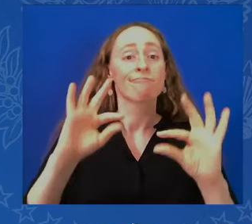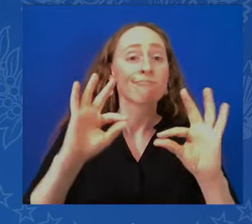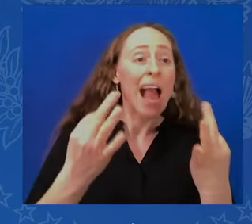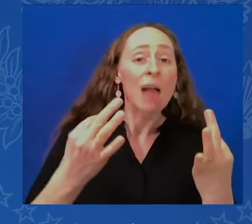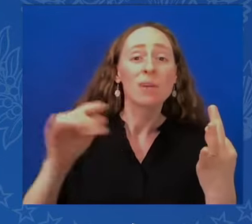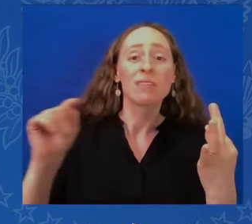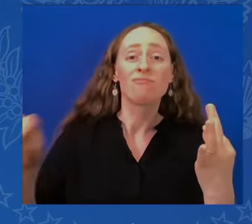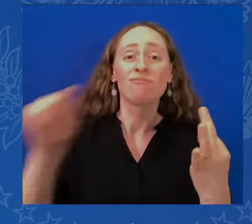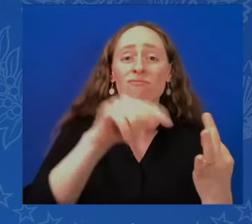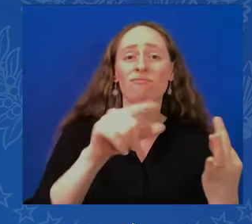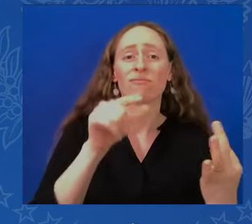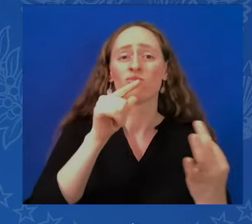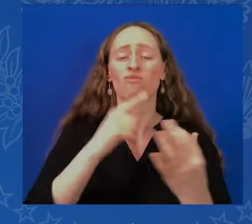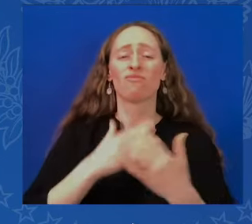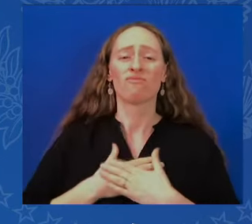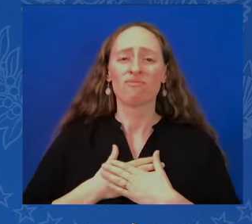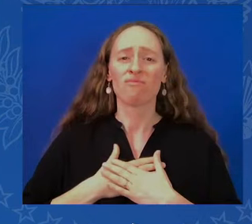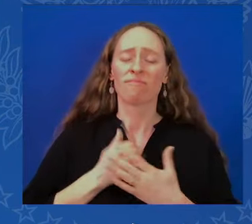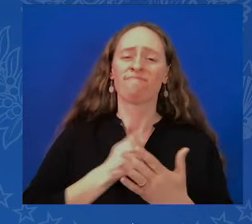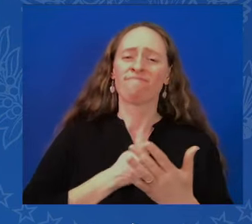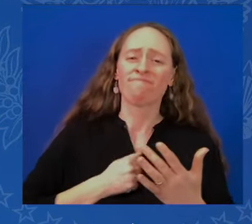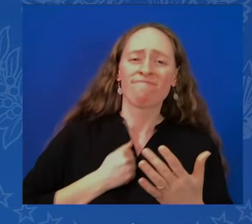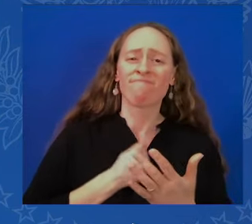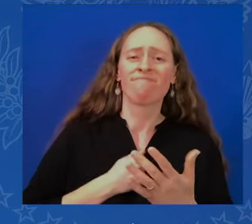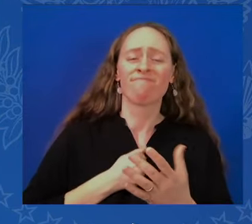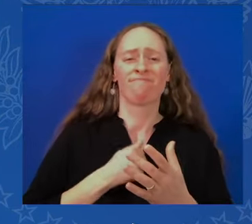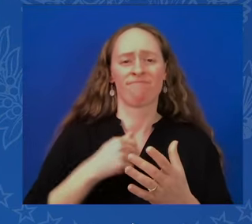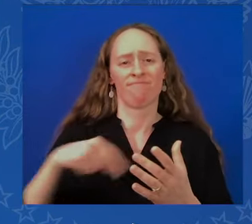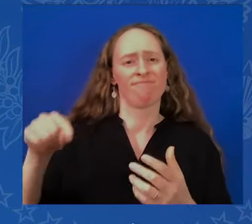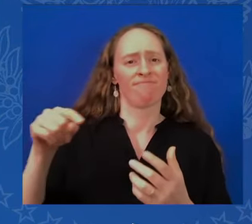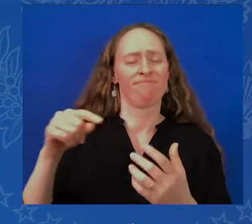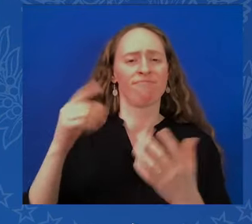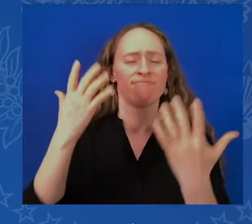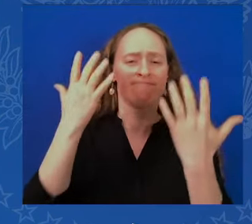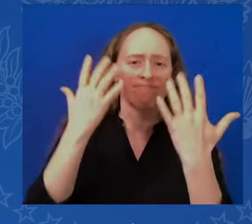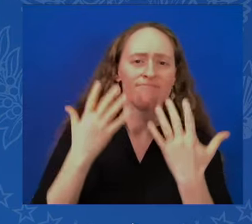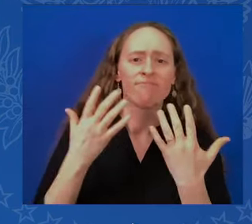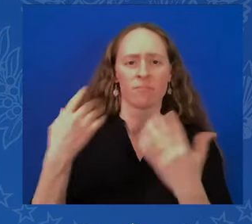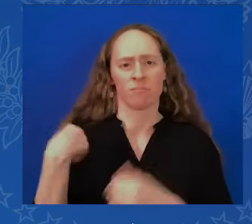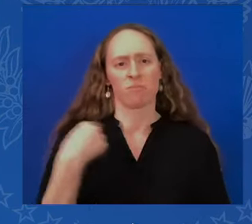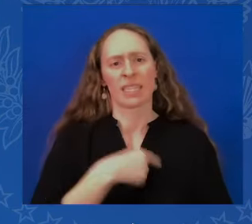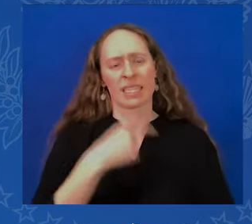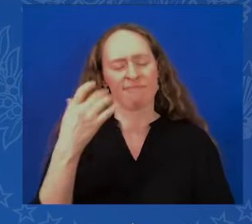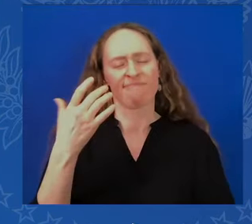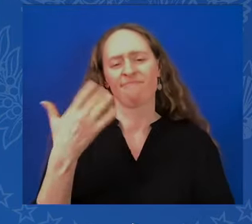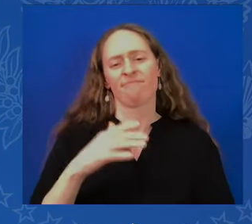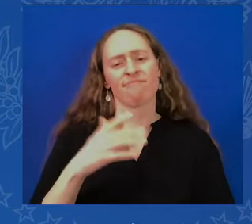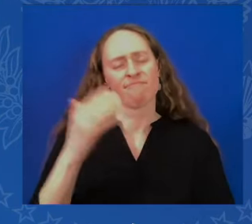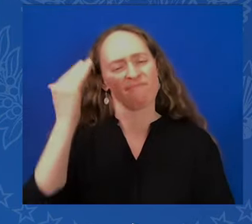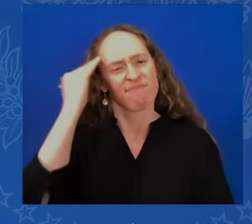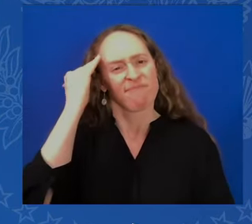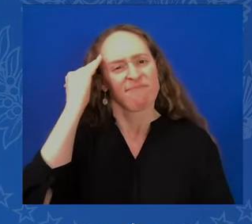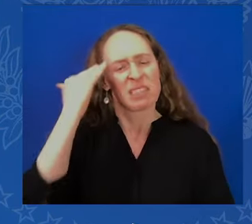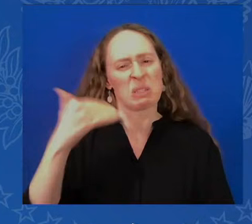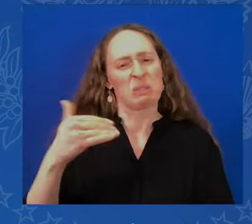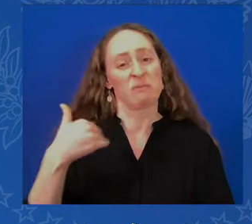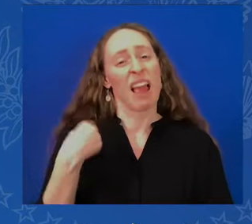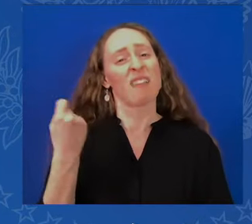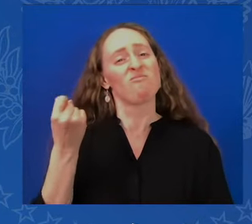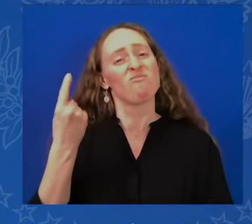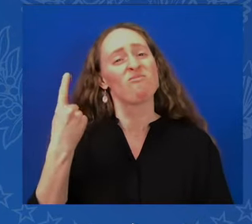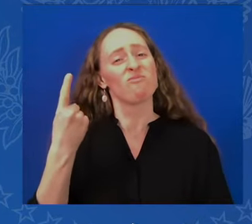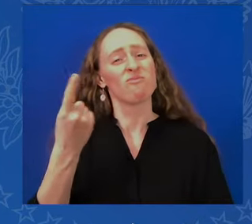all are. It's not the same, but I know a little bit about what it's like to lose a piece of your soul, to get that phone call in the middle of the